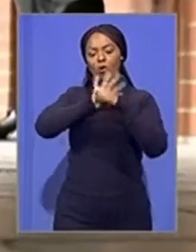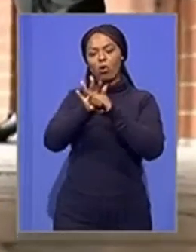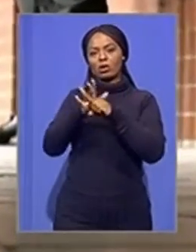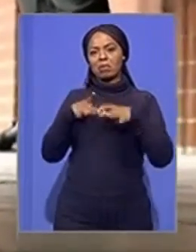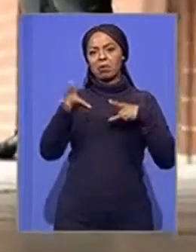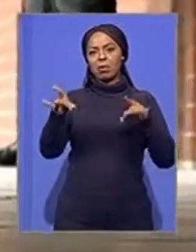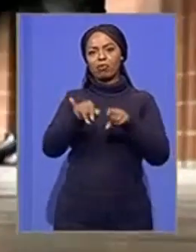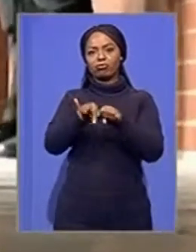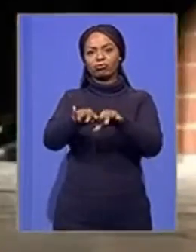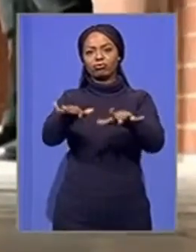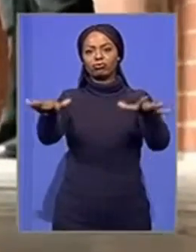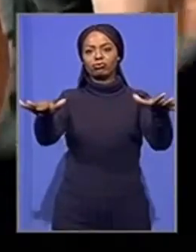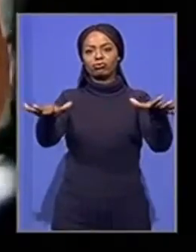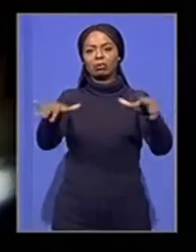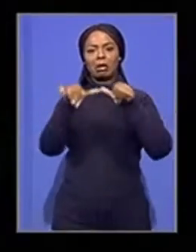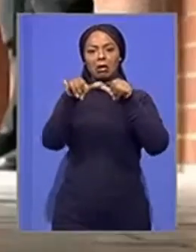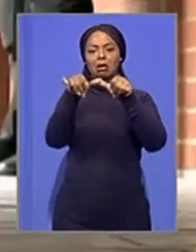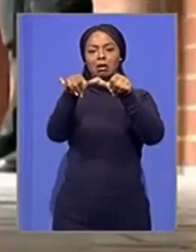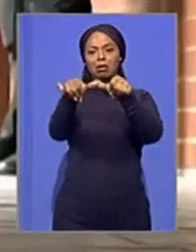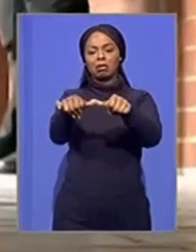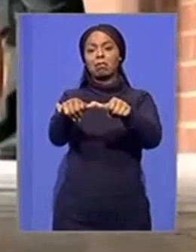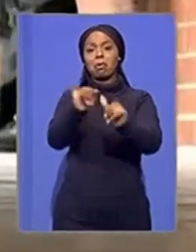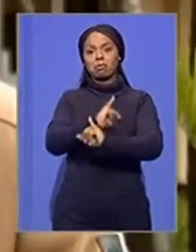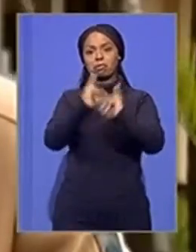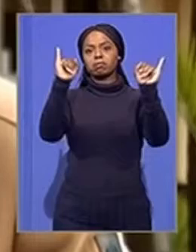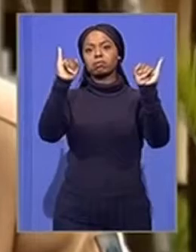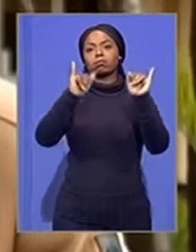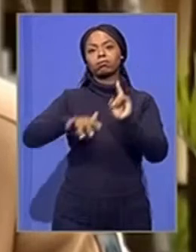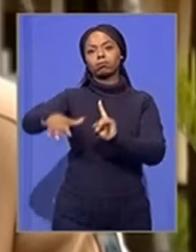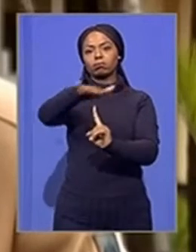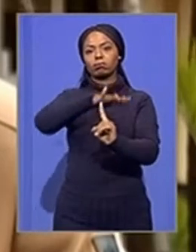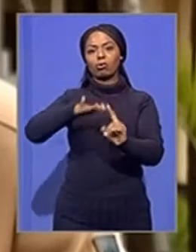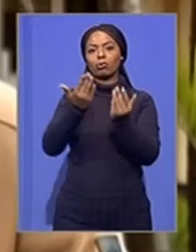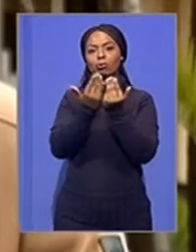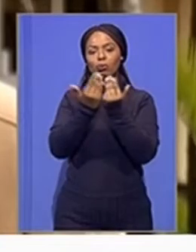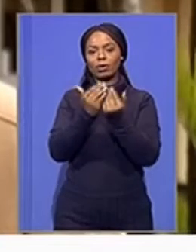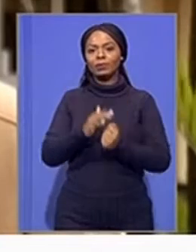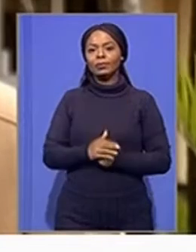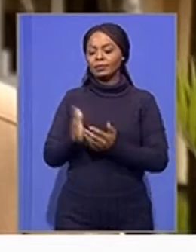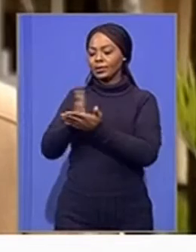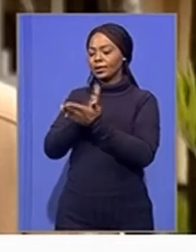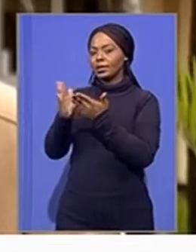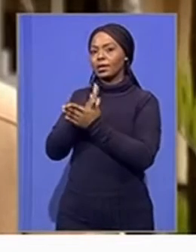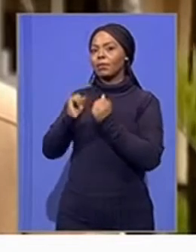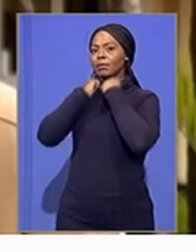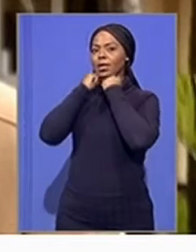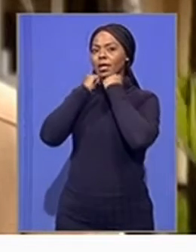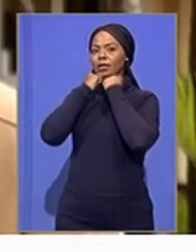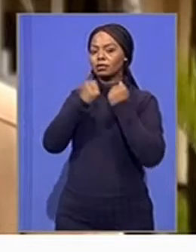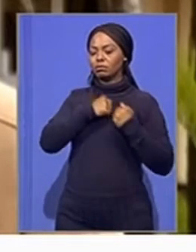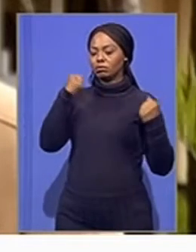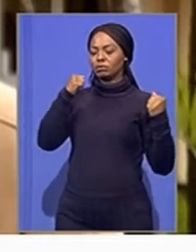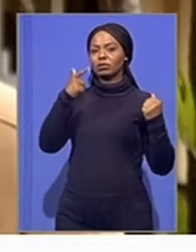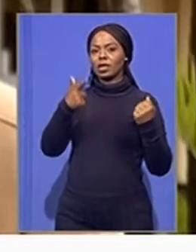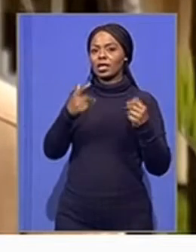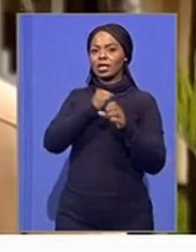tsa COVID-19 tse ntseng di tswela pele ho hlwa mekwalaba. Some parents did not disclose that their learners or their kids have actually